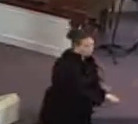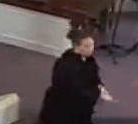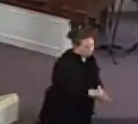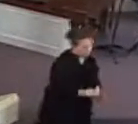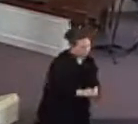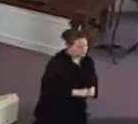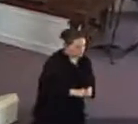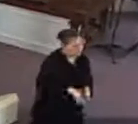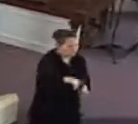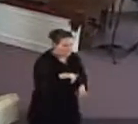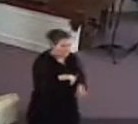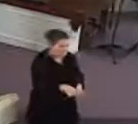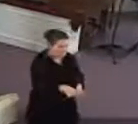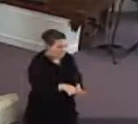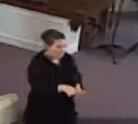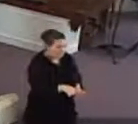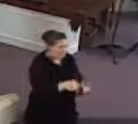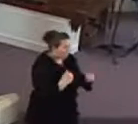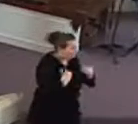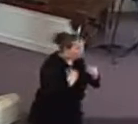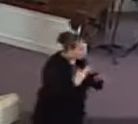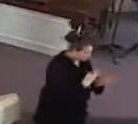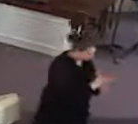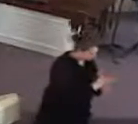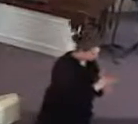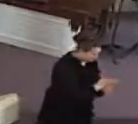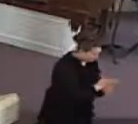And he still reserves the right.